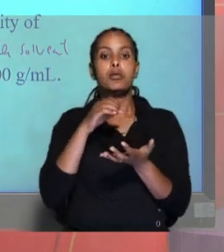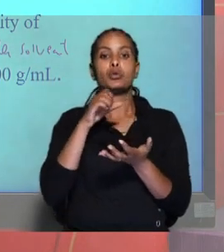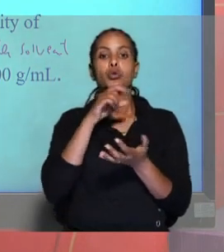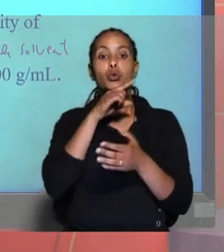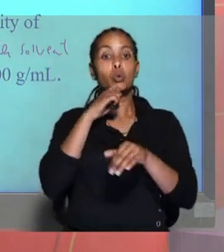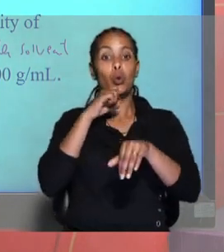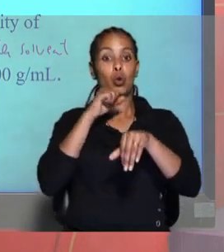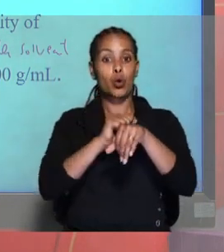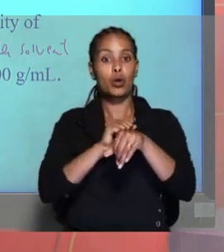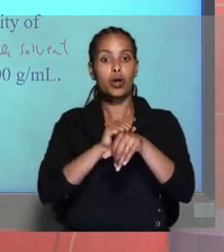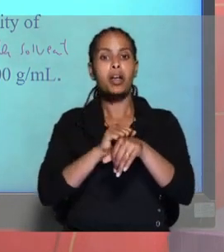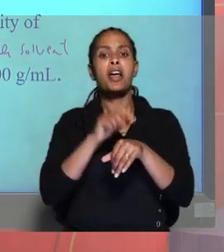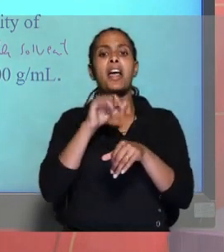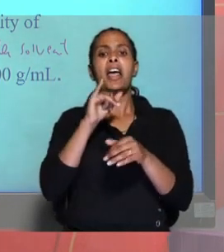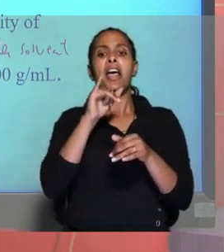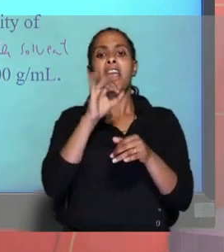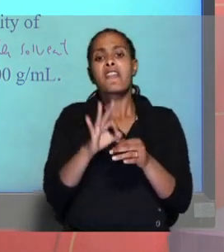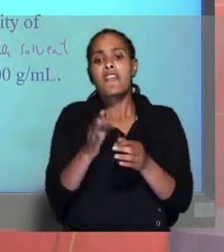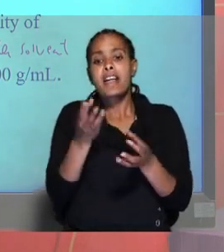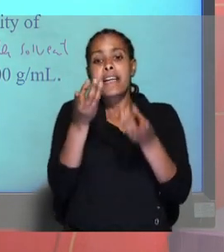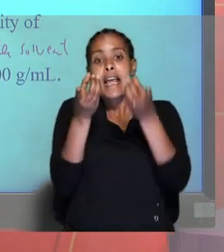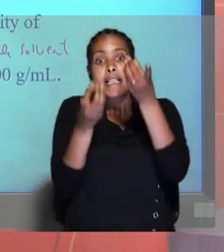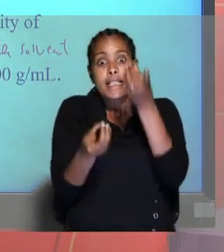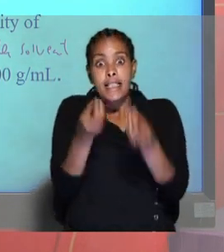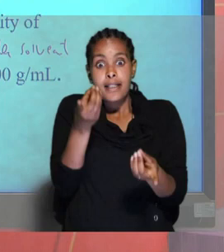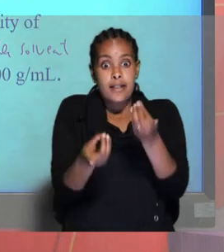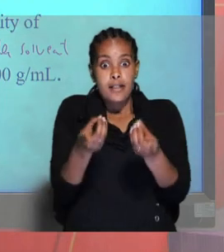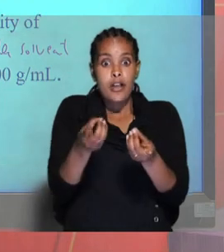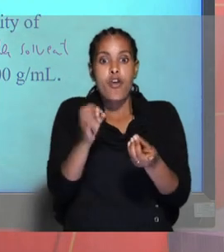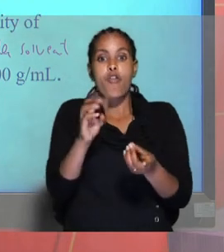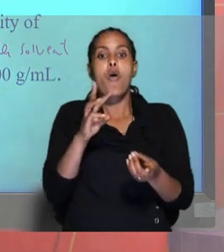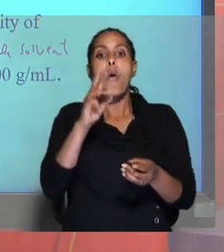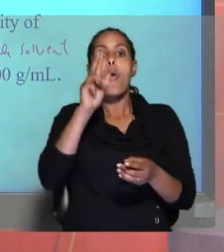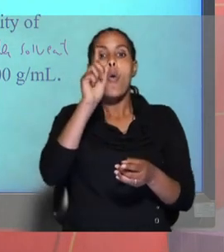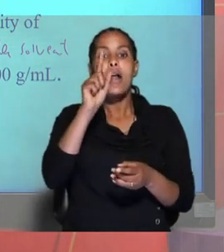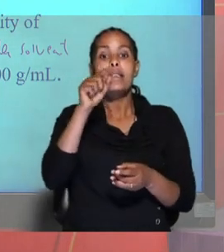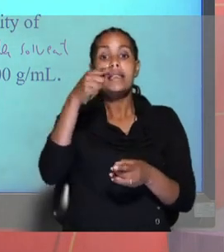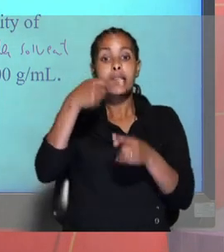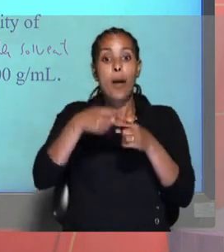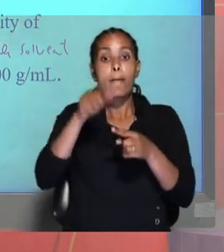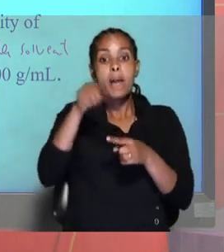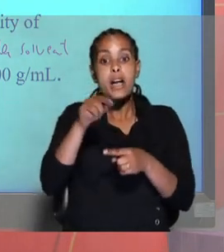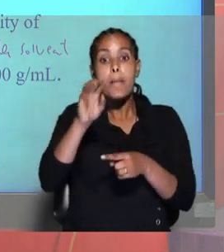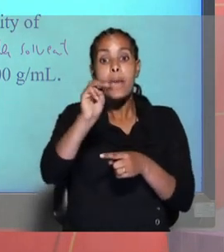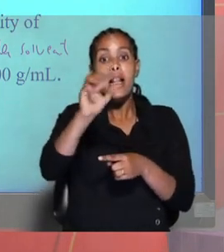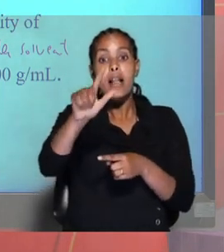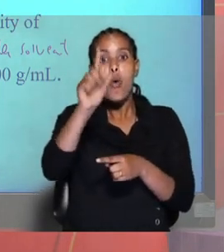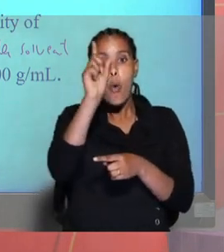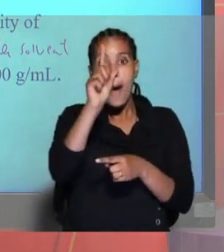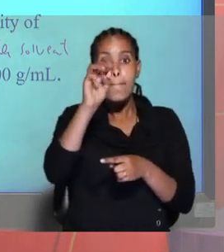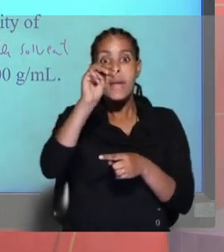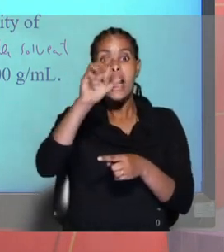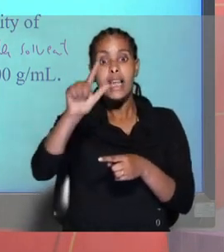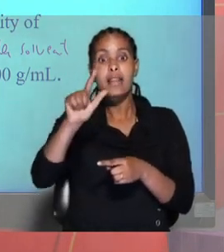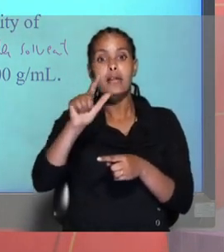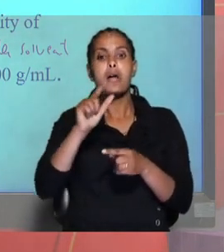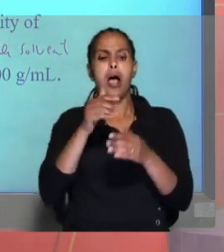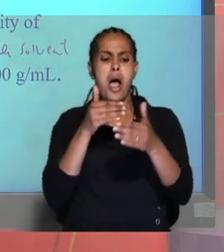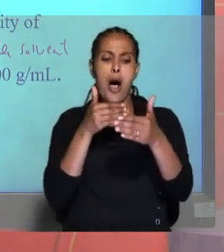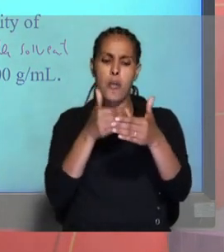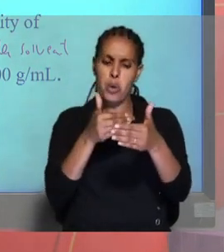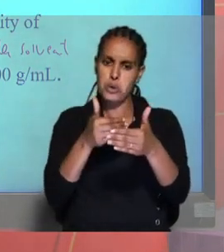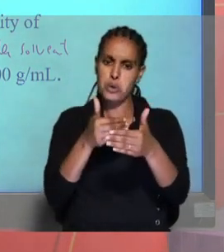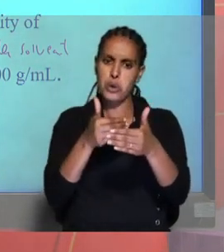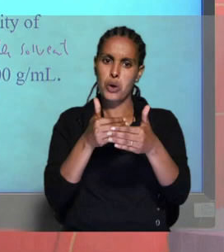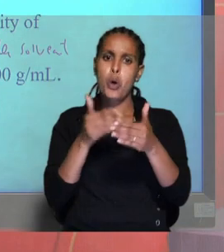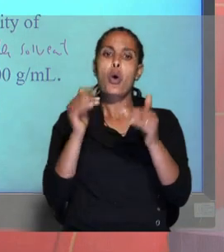if density of the solution is 1 gram per milliliter, 1 milliliter is approximately